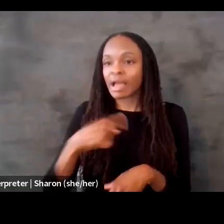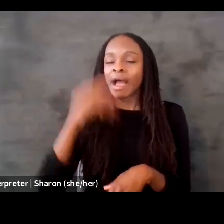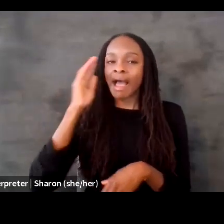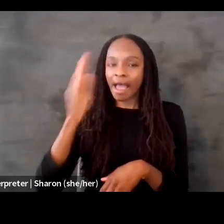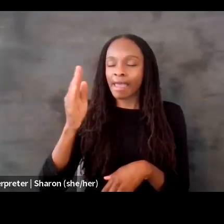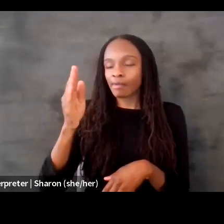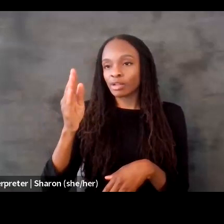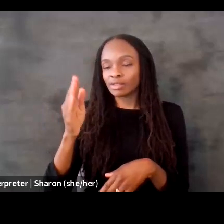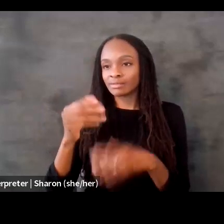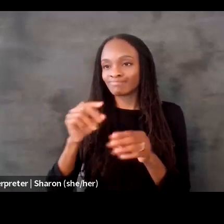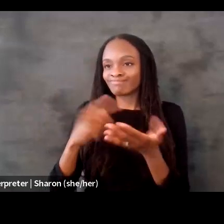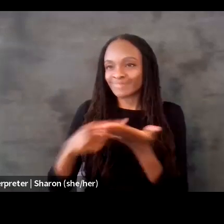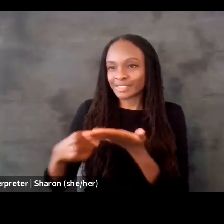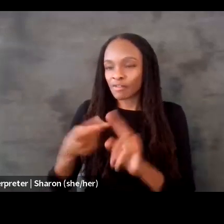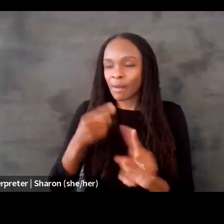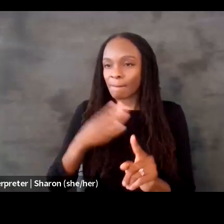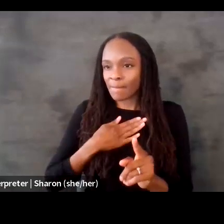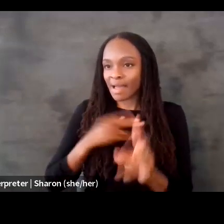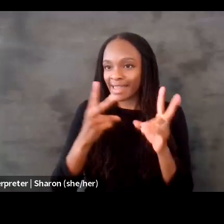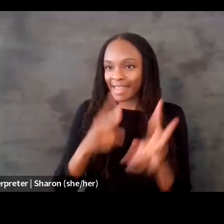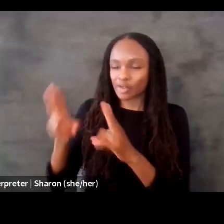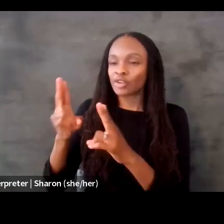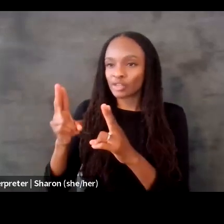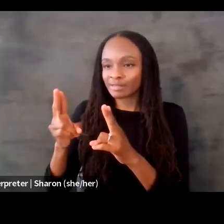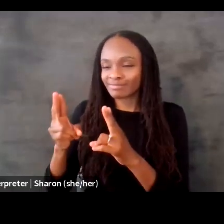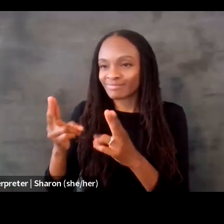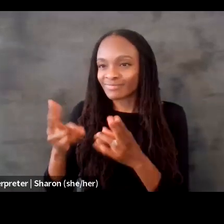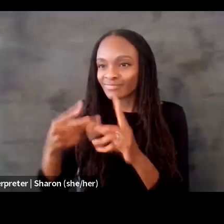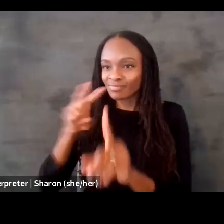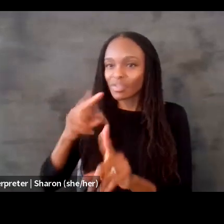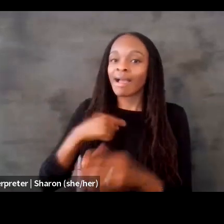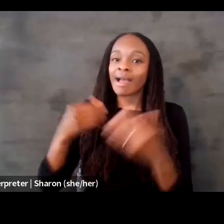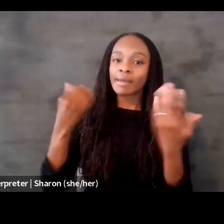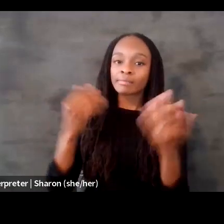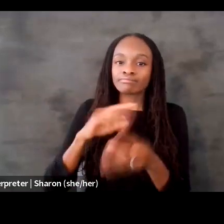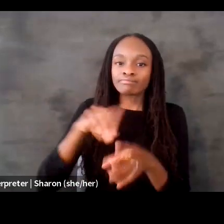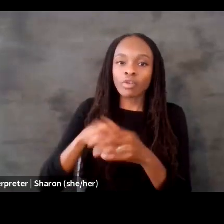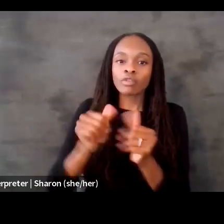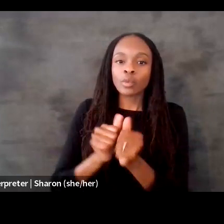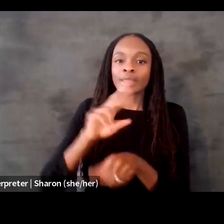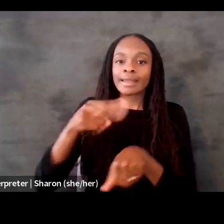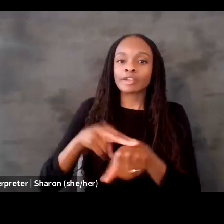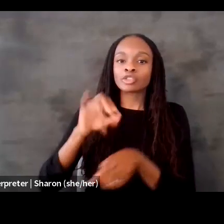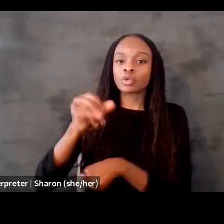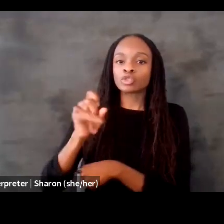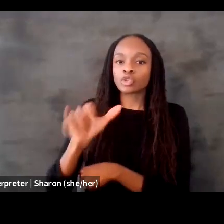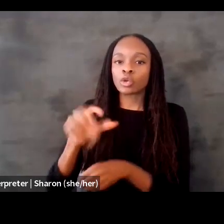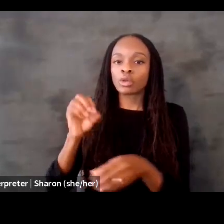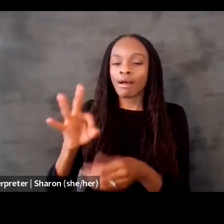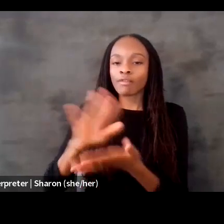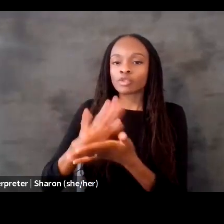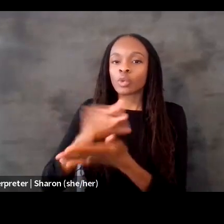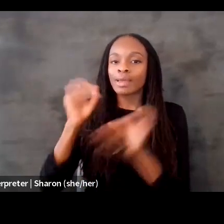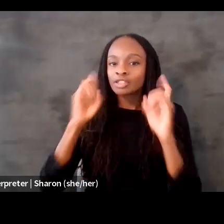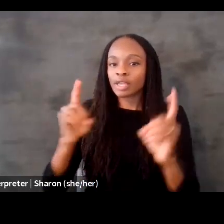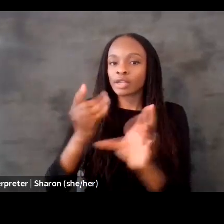am an editor of IJSCP, International Journal of School and Educational Psychology. This is my third year. And so again, I'll talk about my